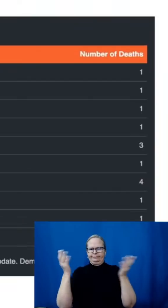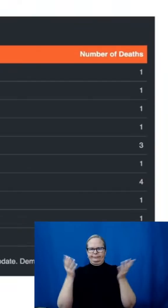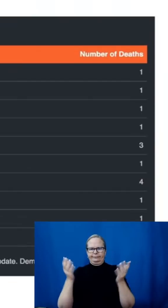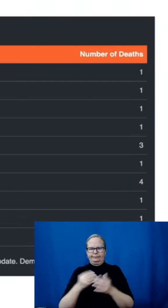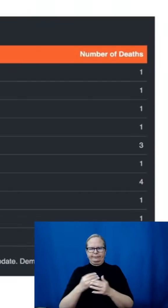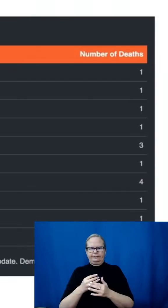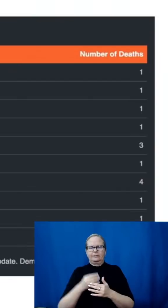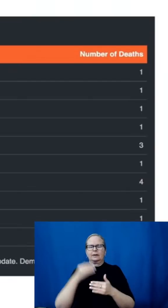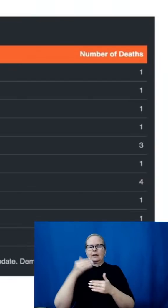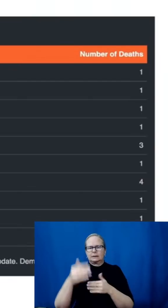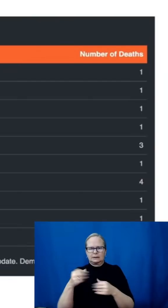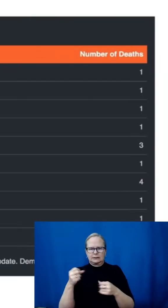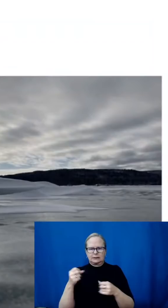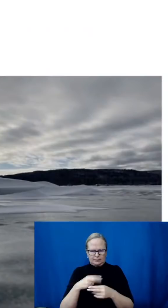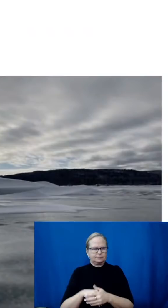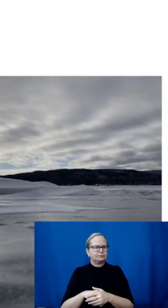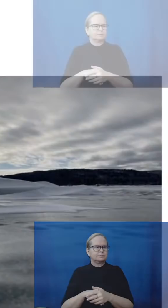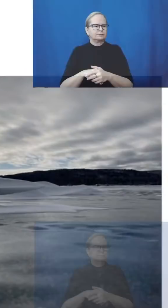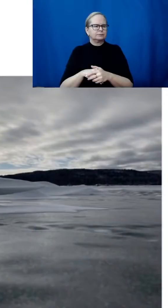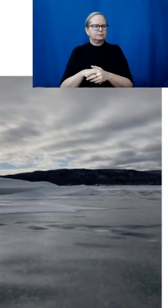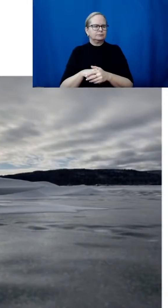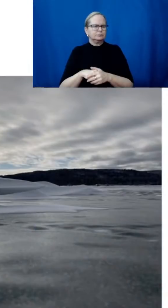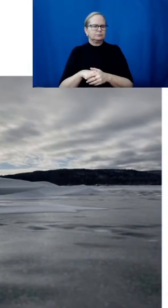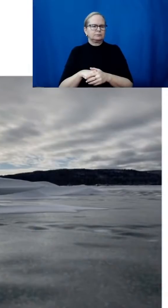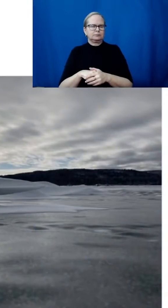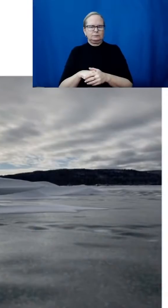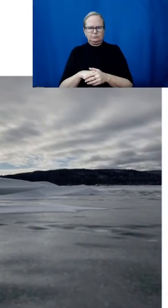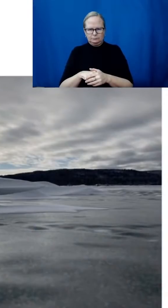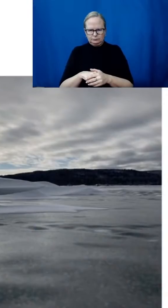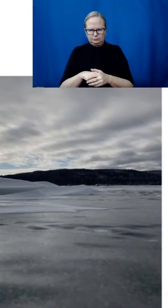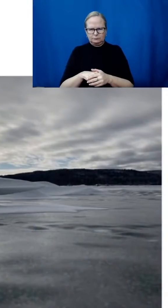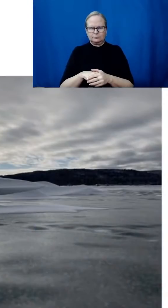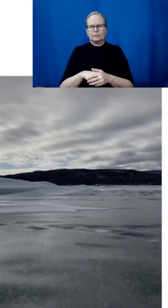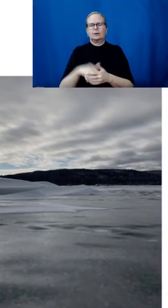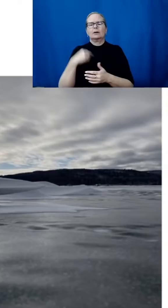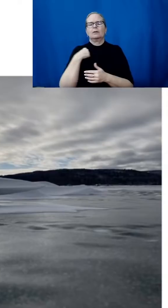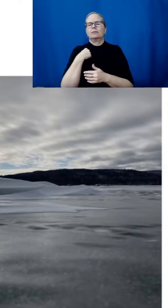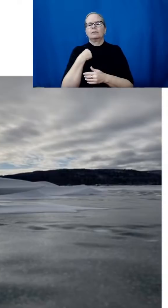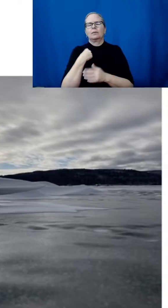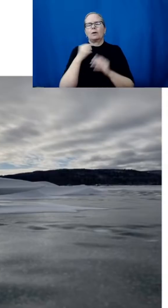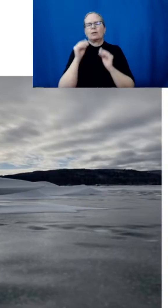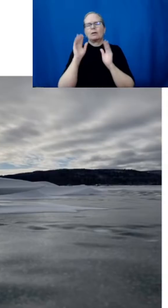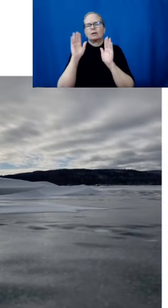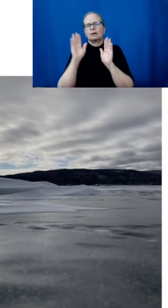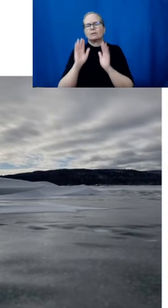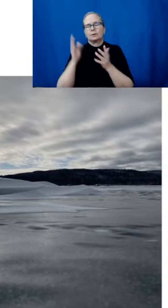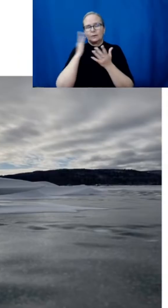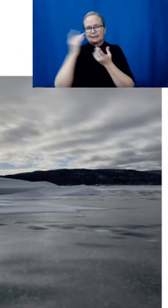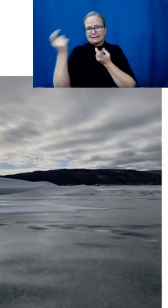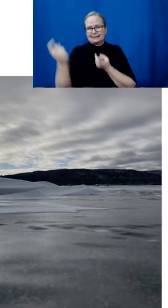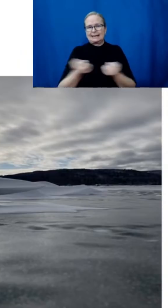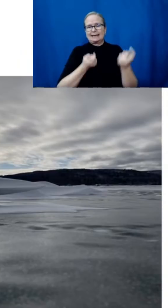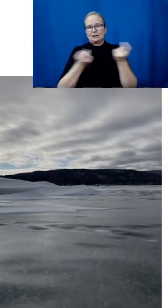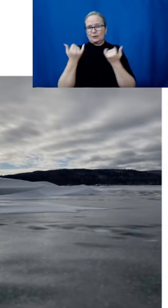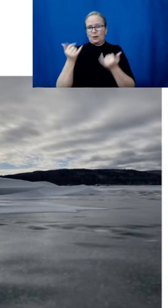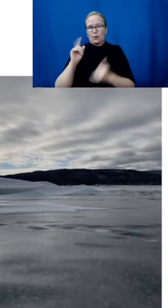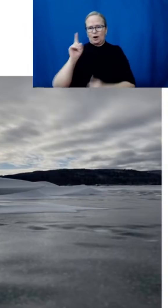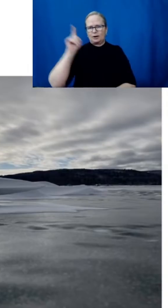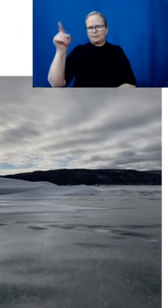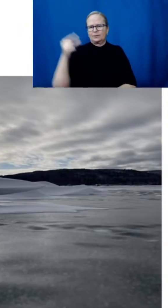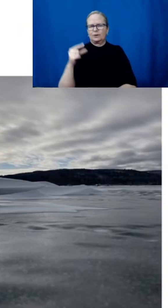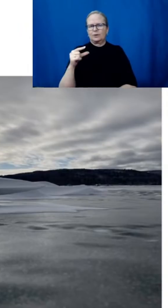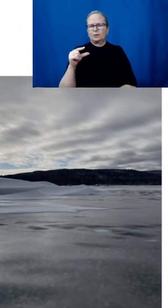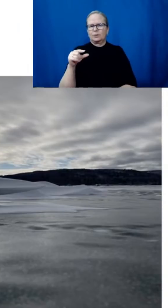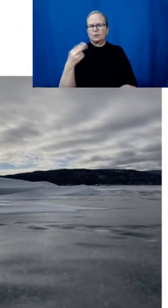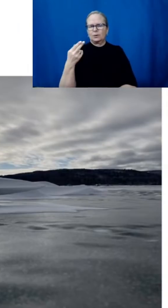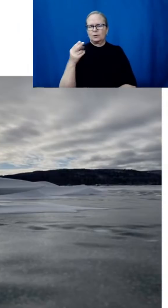yeah, I mean, next slide, please. I had the wonderful opportunity to go do some skating today